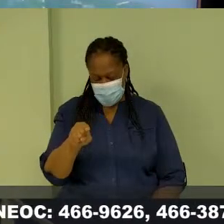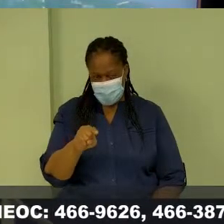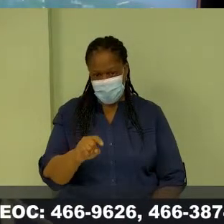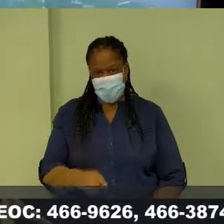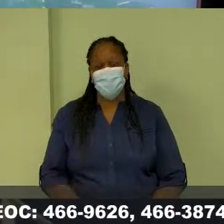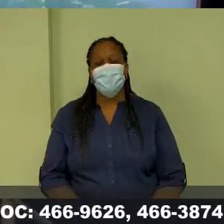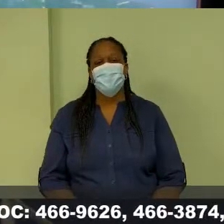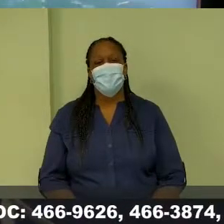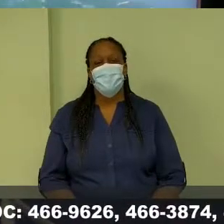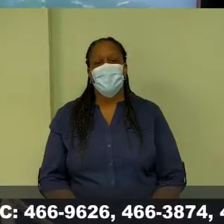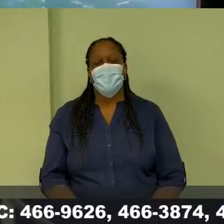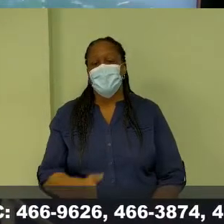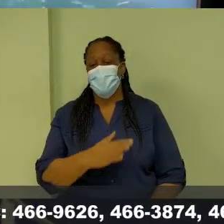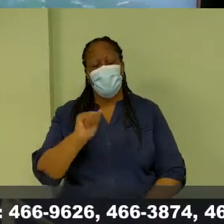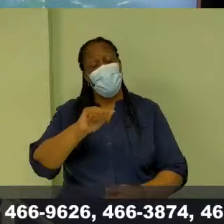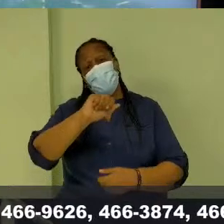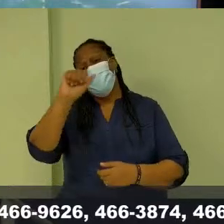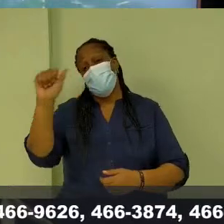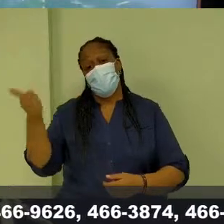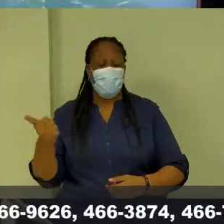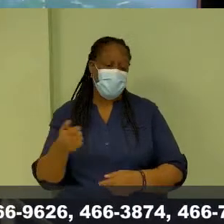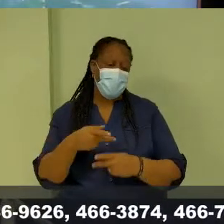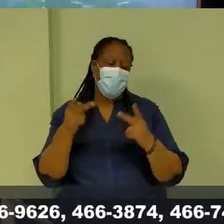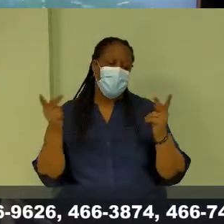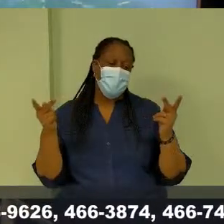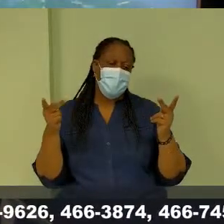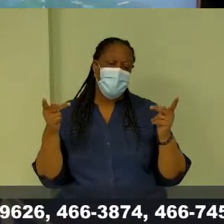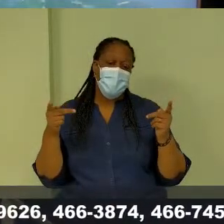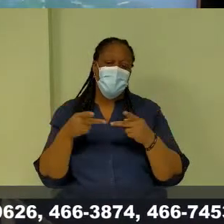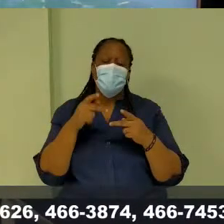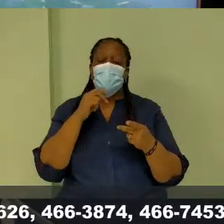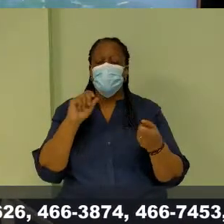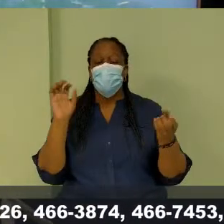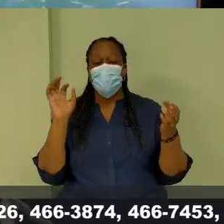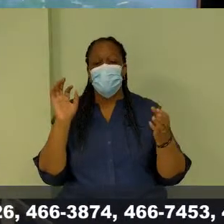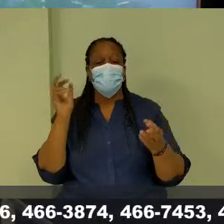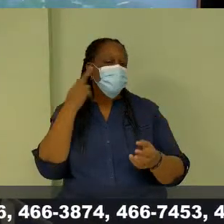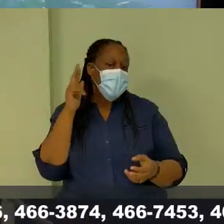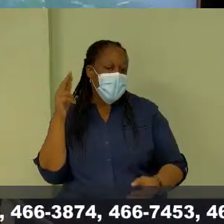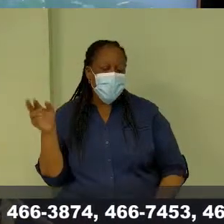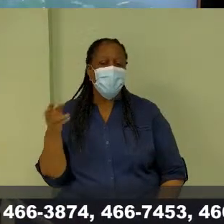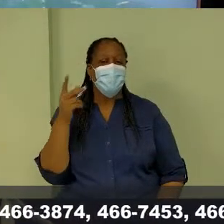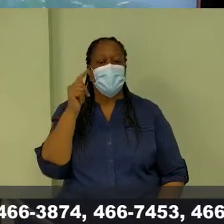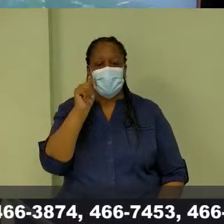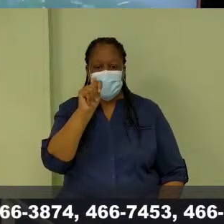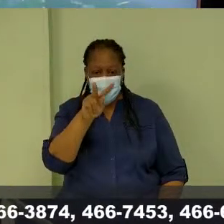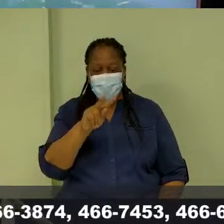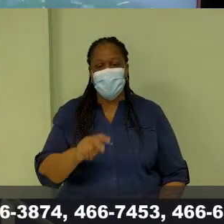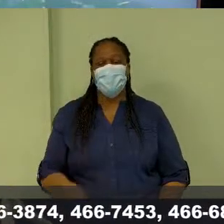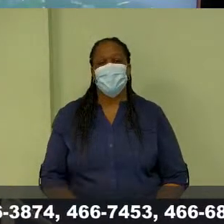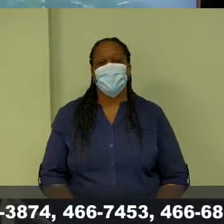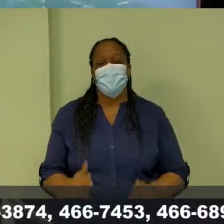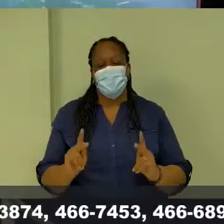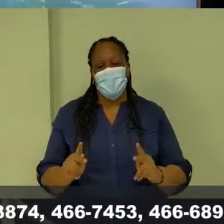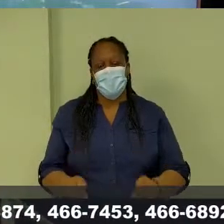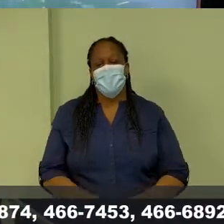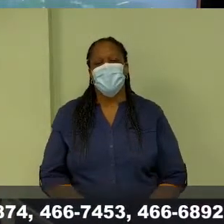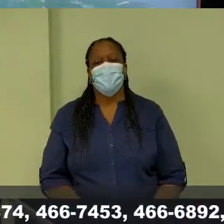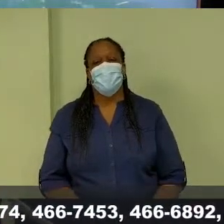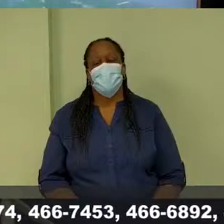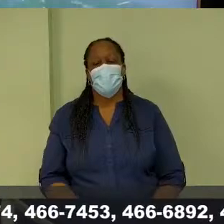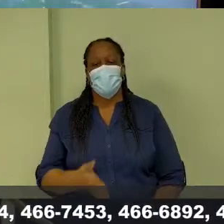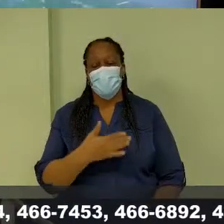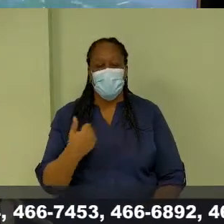to thank all the media in the Federation for partnering with us. We also thank our dedicated sign